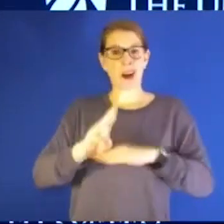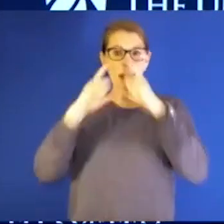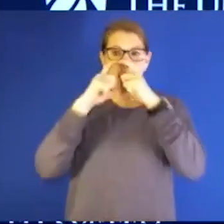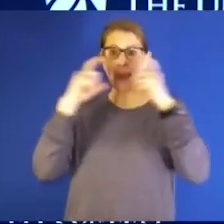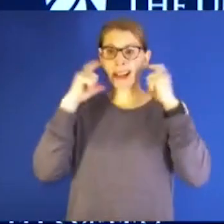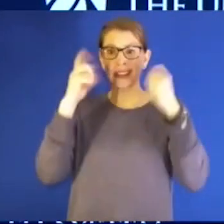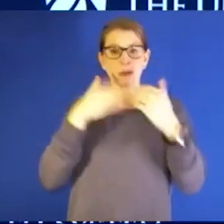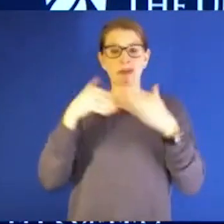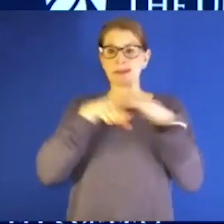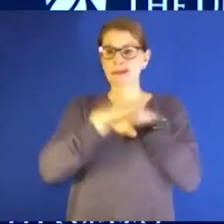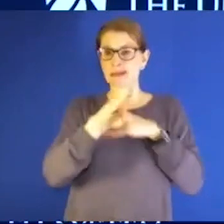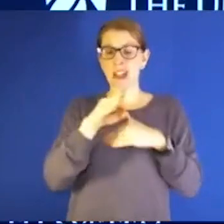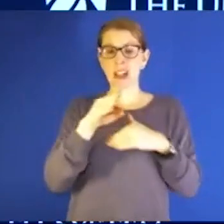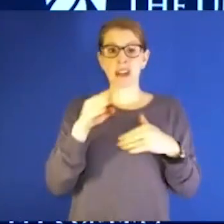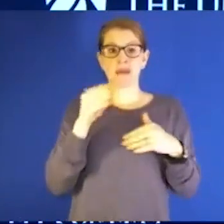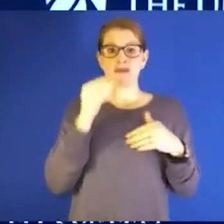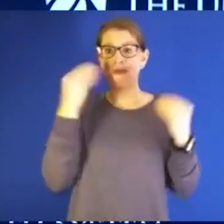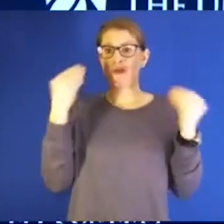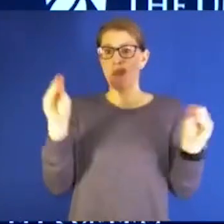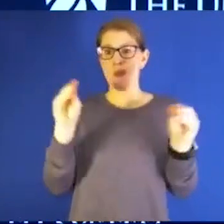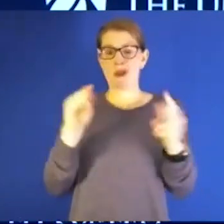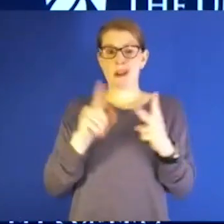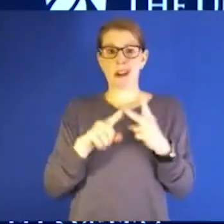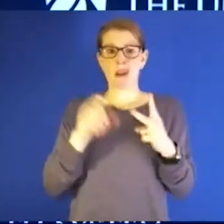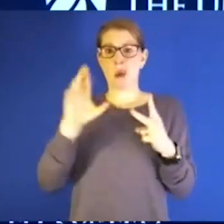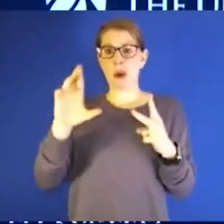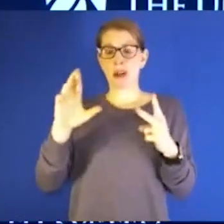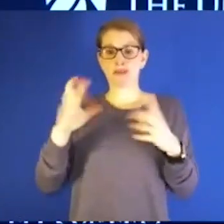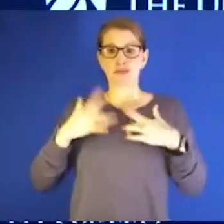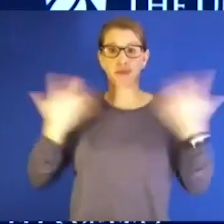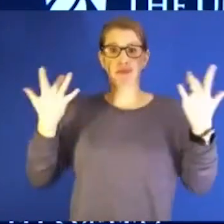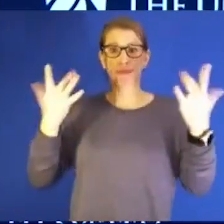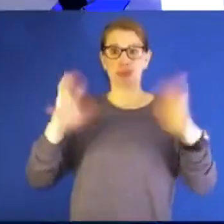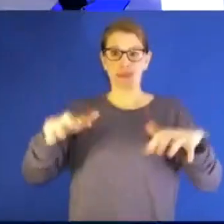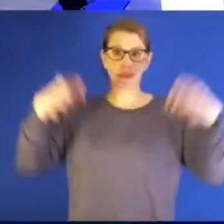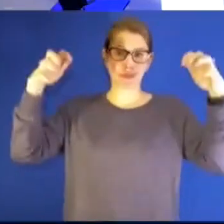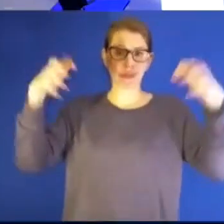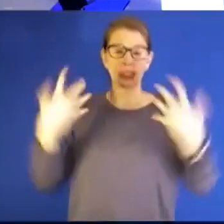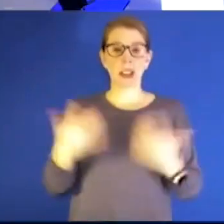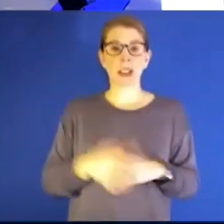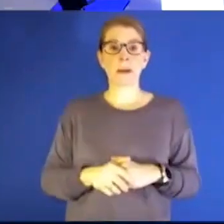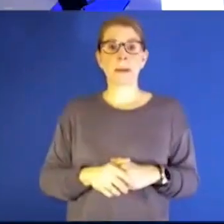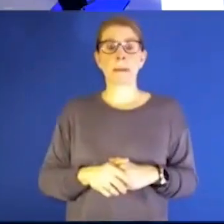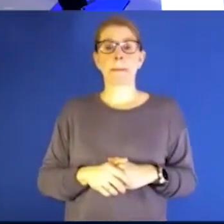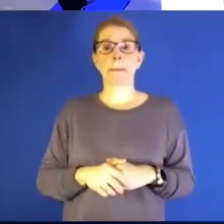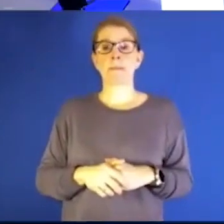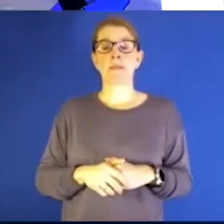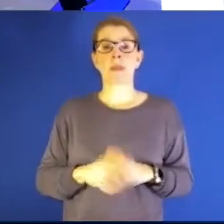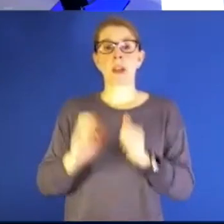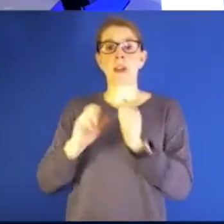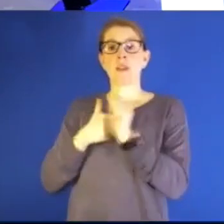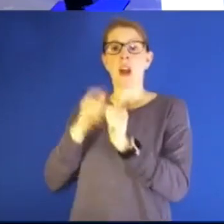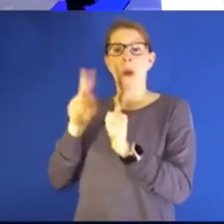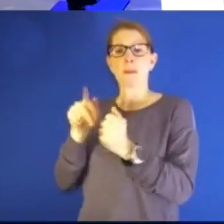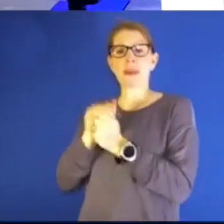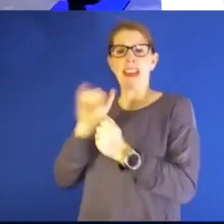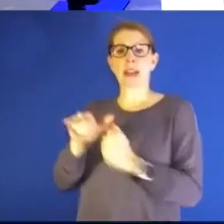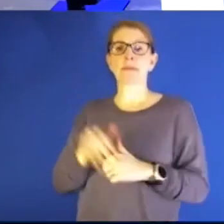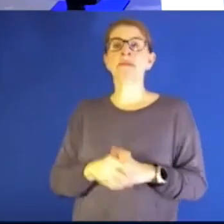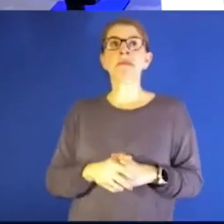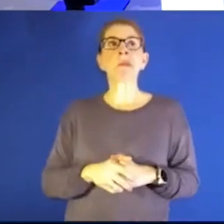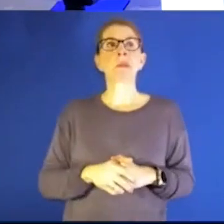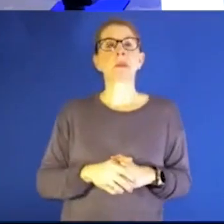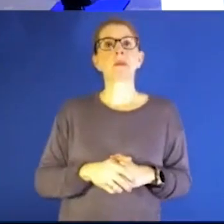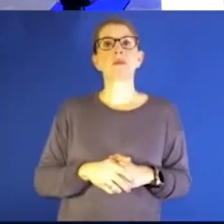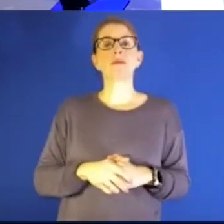indoor credit events. But I'm starting to go back to restaurants. I'm starting to do stuff again. But a follow-up with that is, and also some people are asking, if we don't take